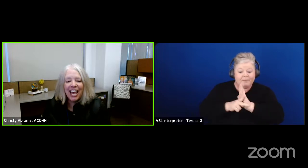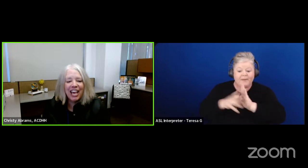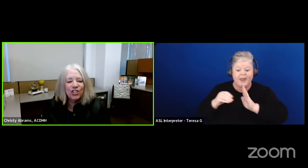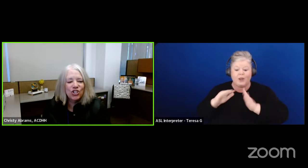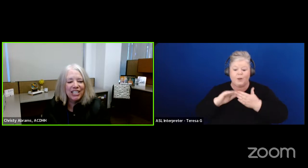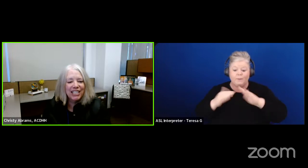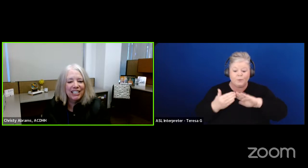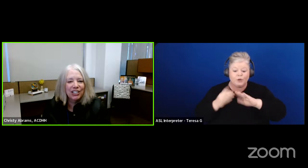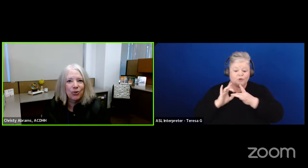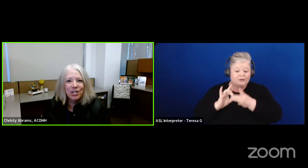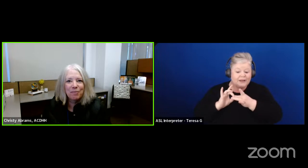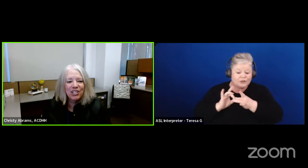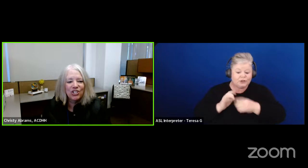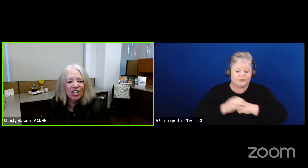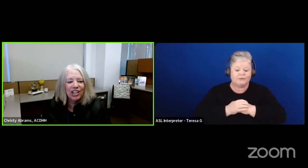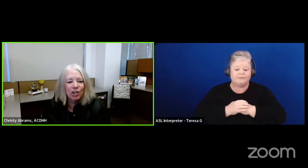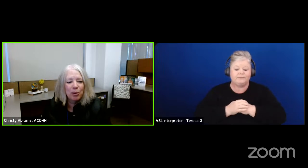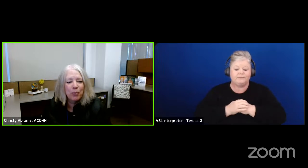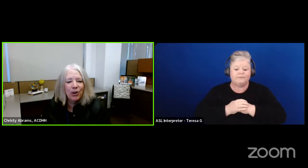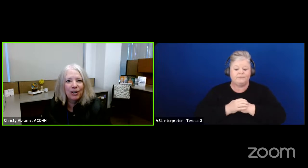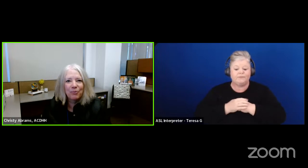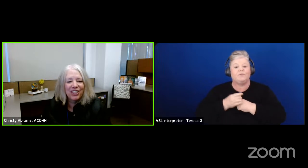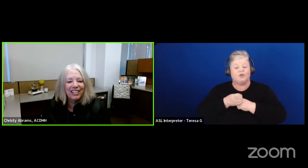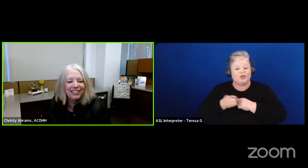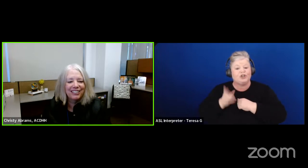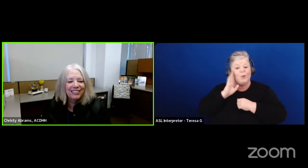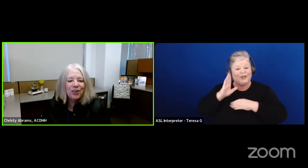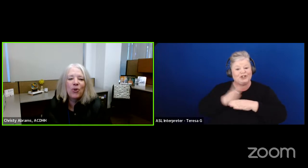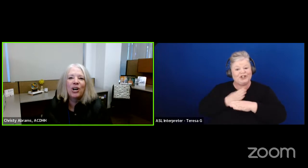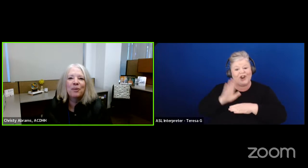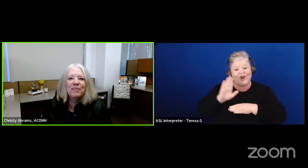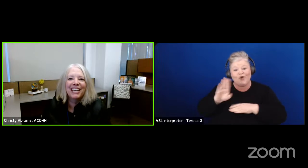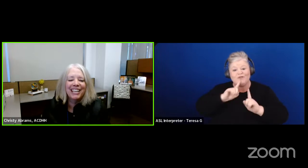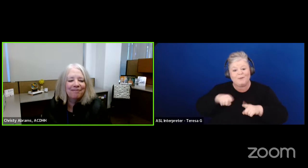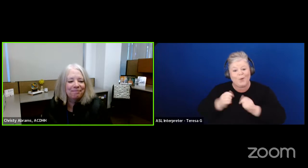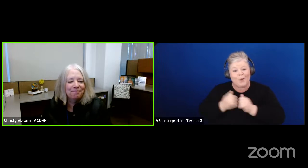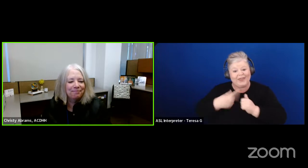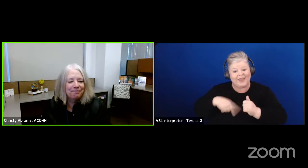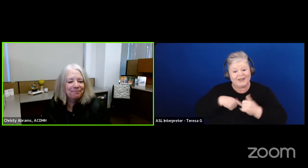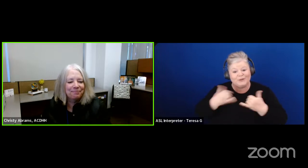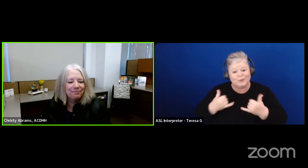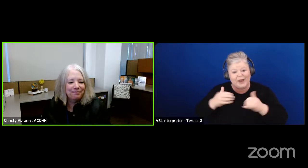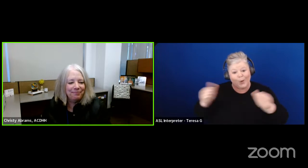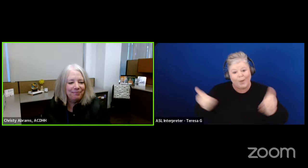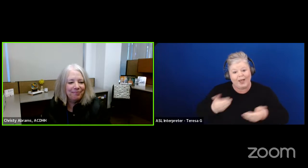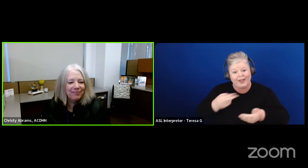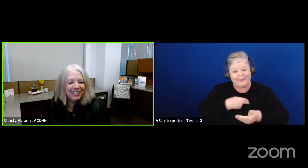Relations, and she is going to be sharing her report with us. Welcome, Nikki.